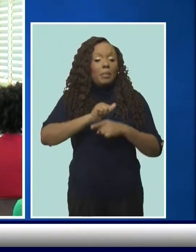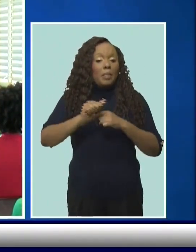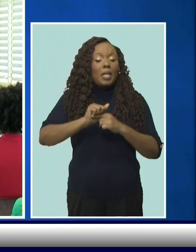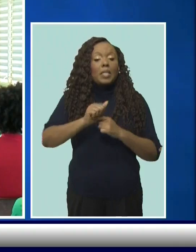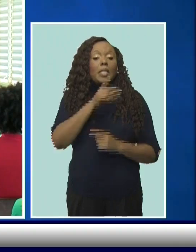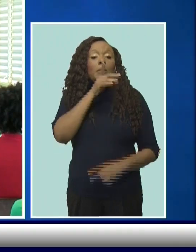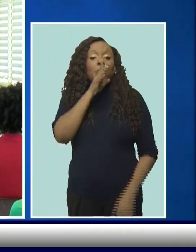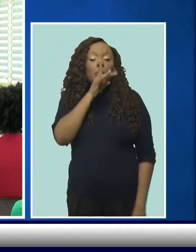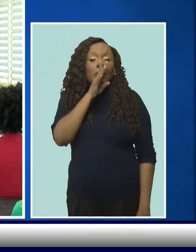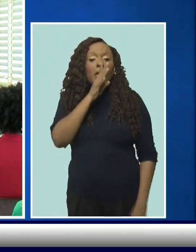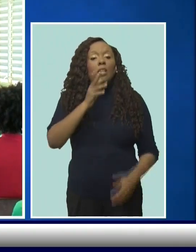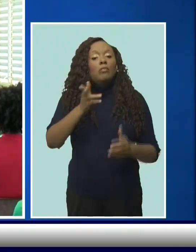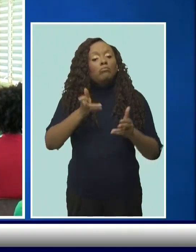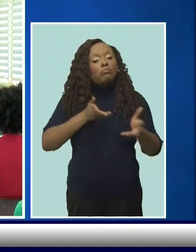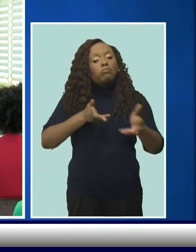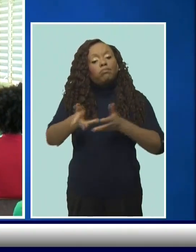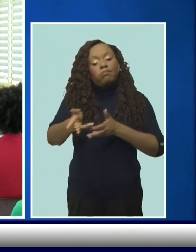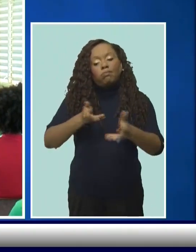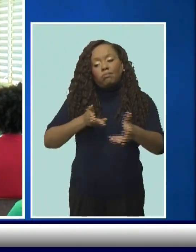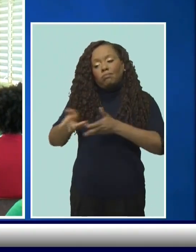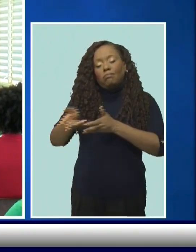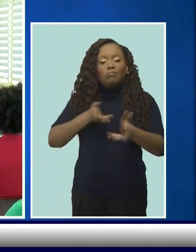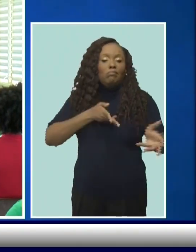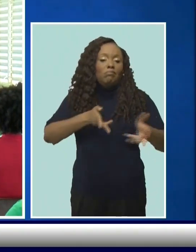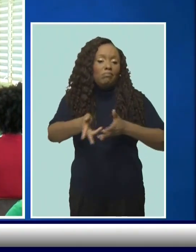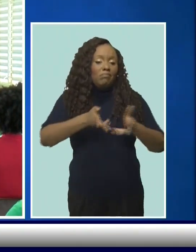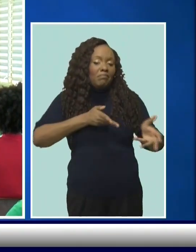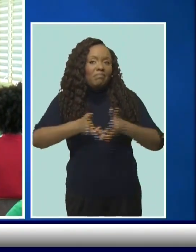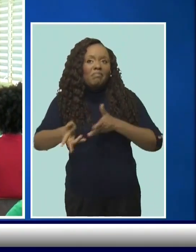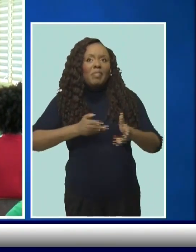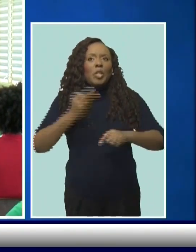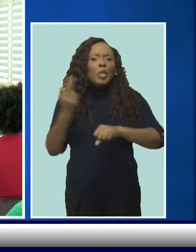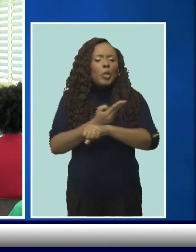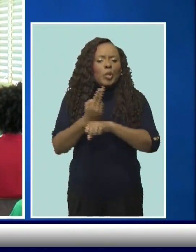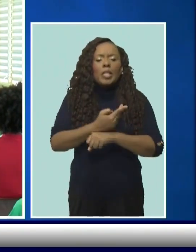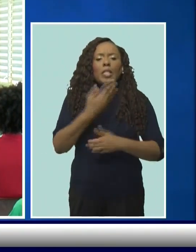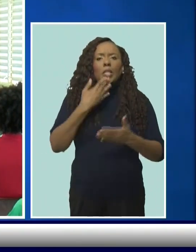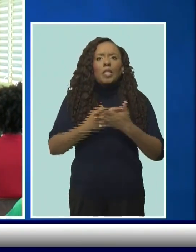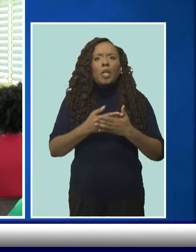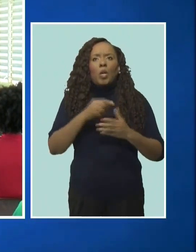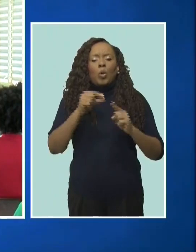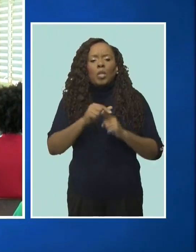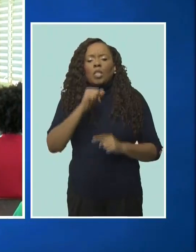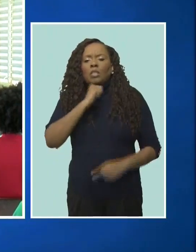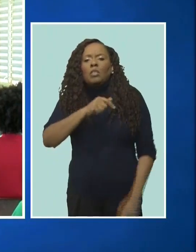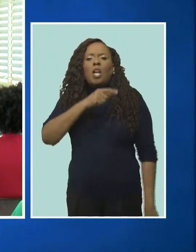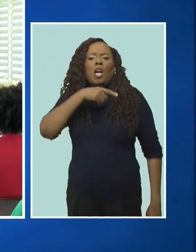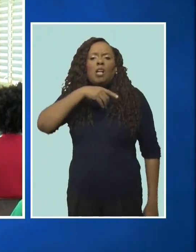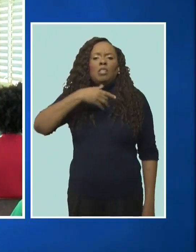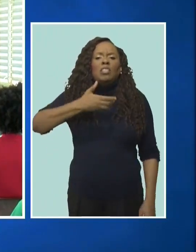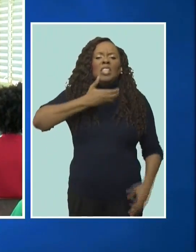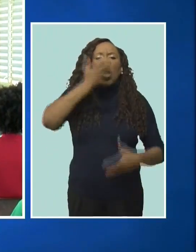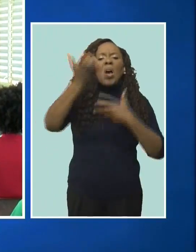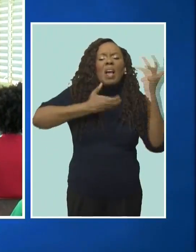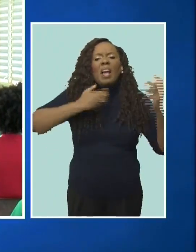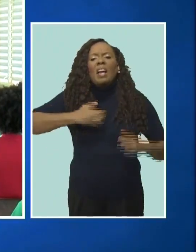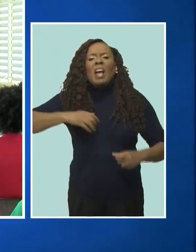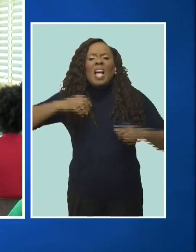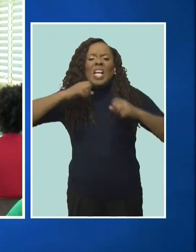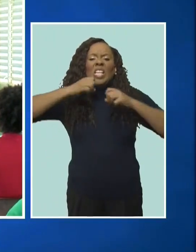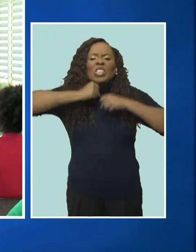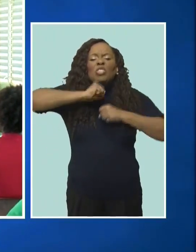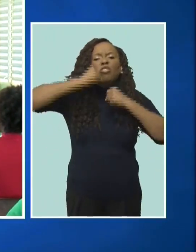practice exchanging with people, and using good words, not shouting, hollering, cursing, those kinds of things.